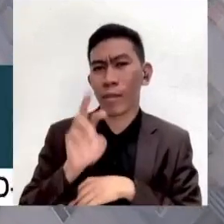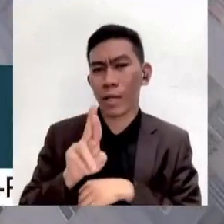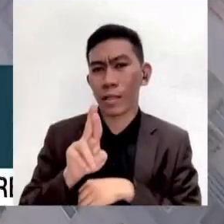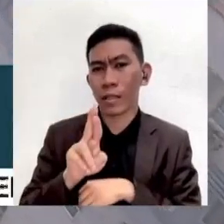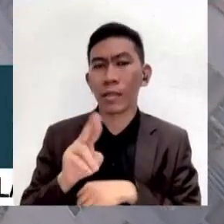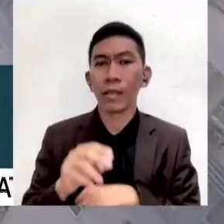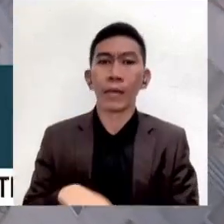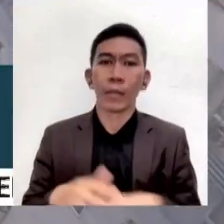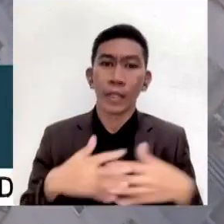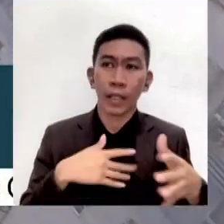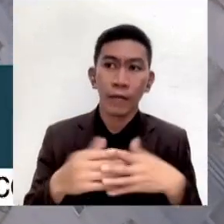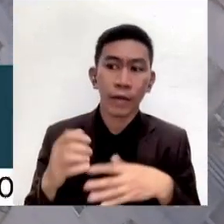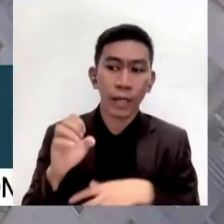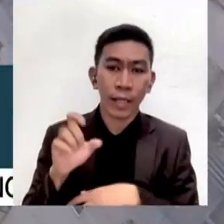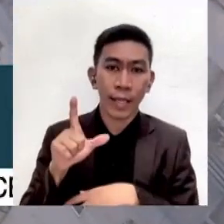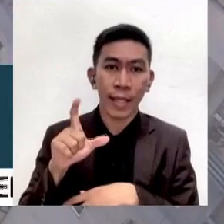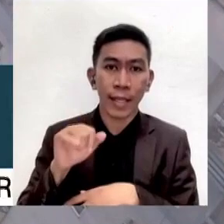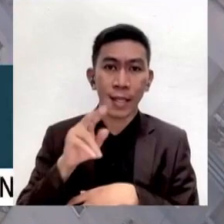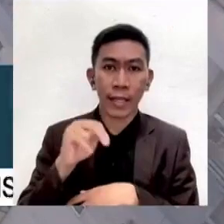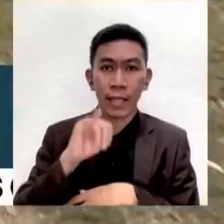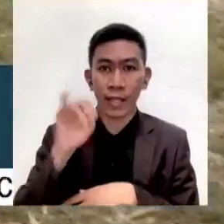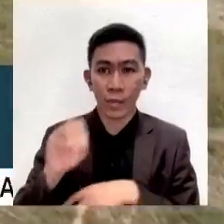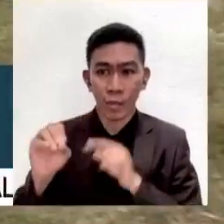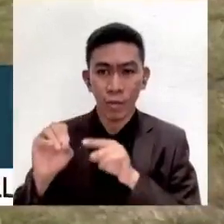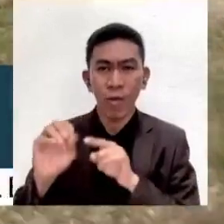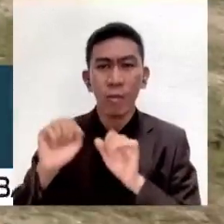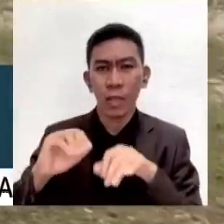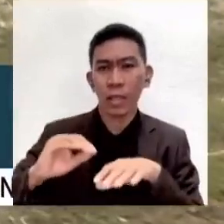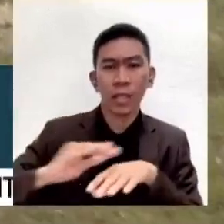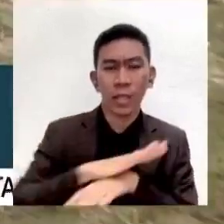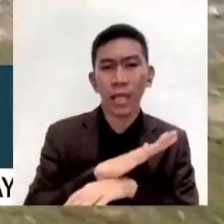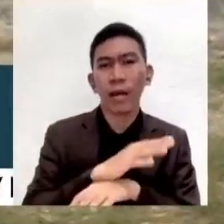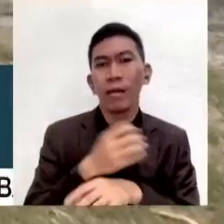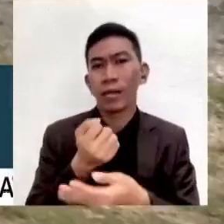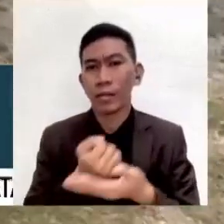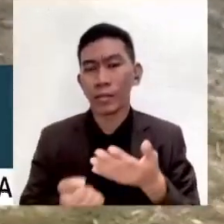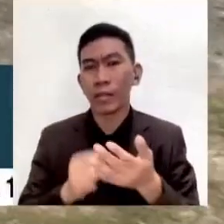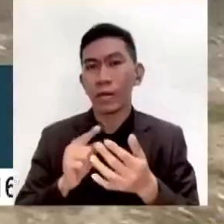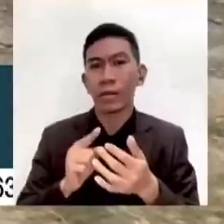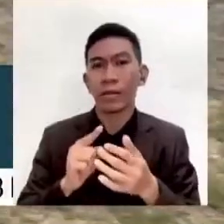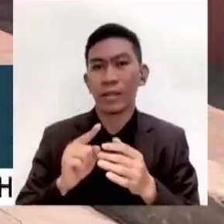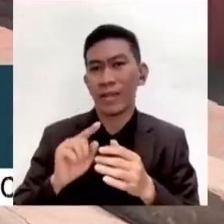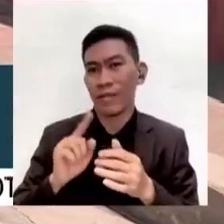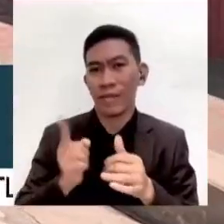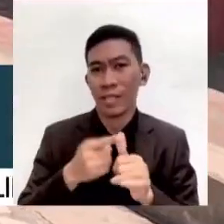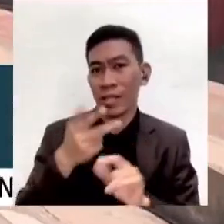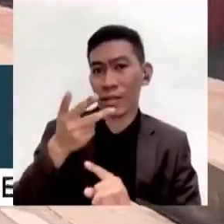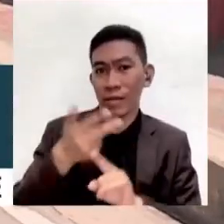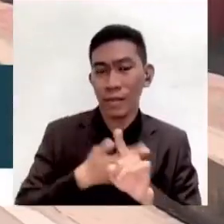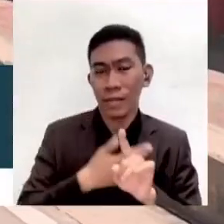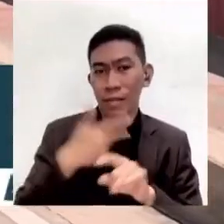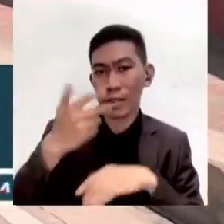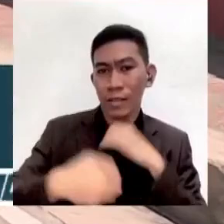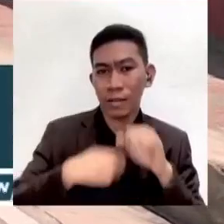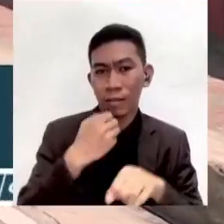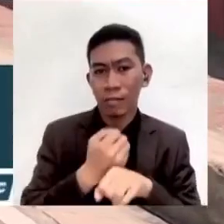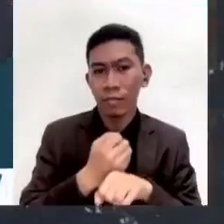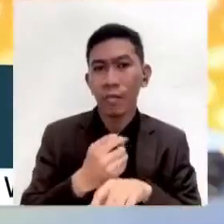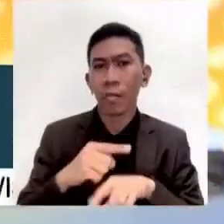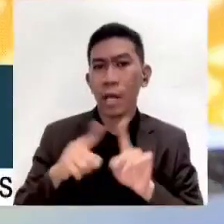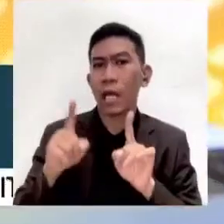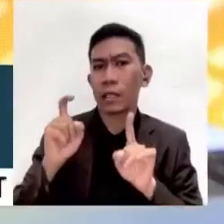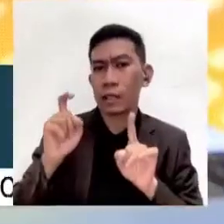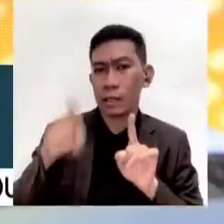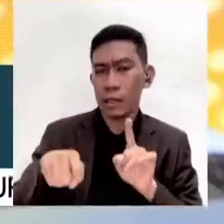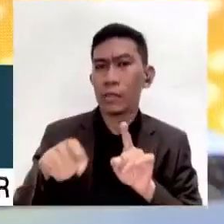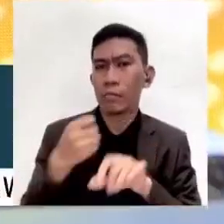Nino that may affect supply in the first quarter. Weakening demand for commodities is taming inflation expectations for next year.